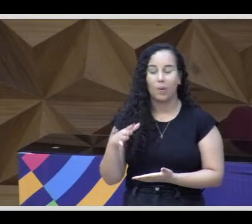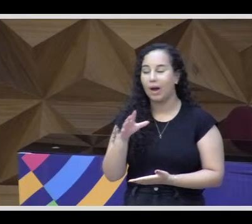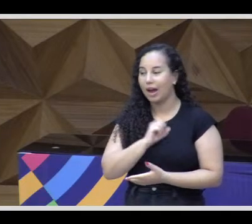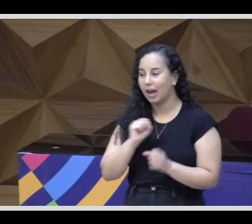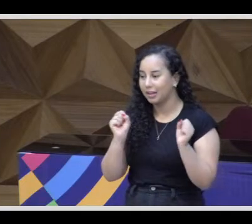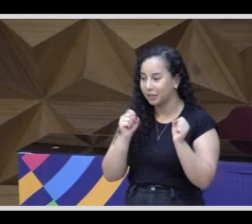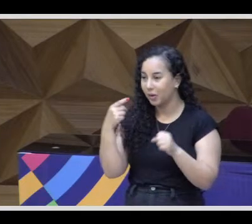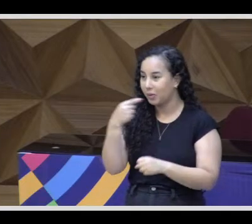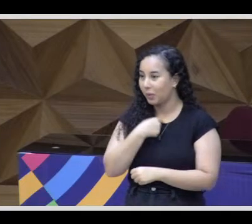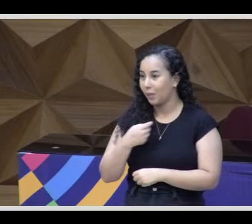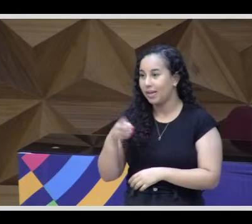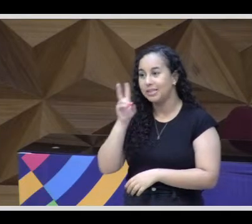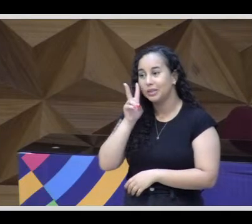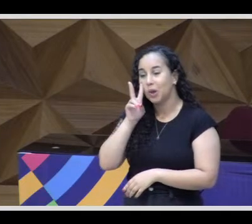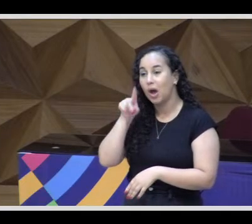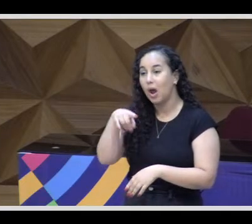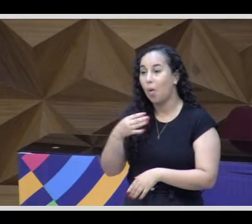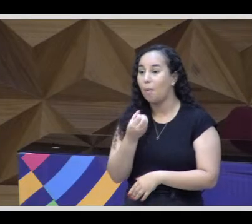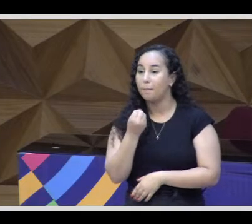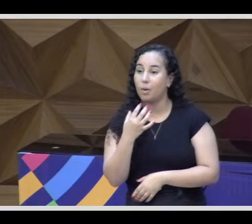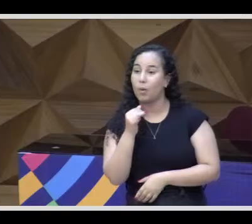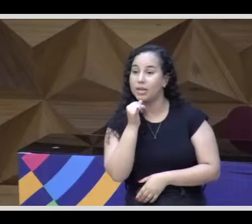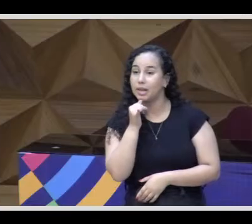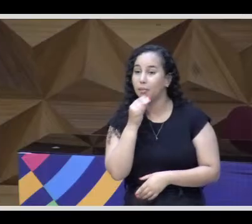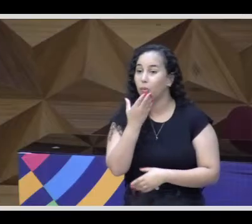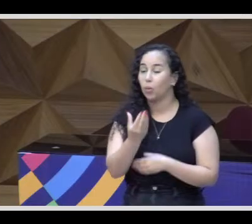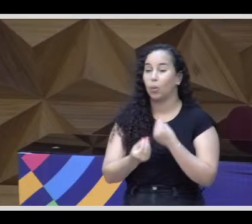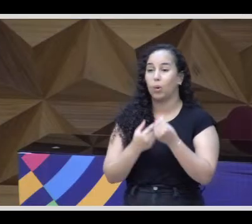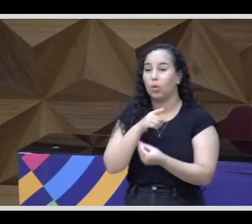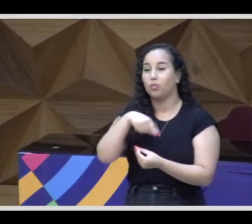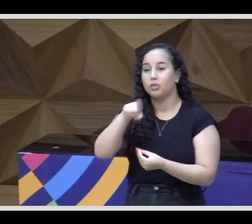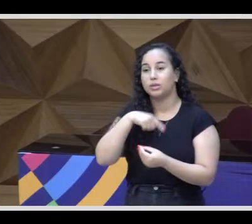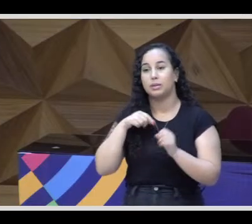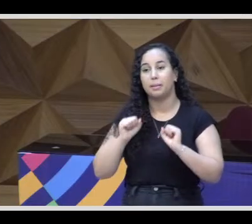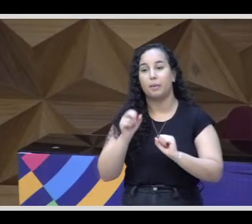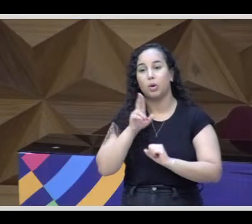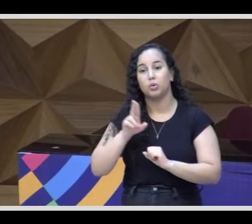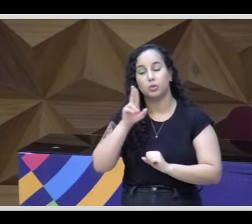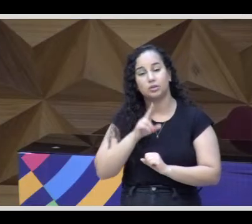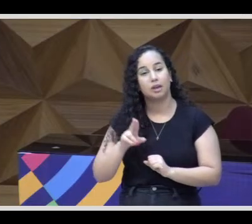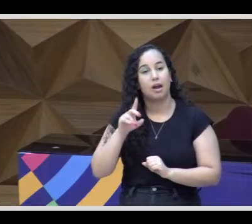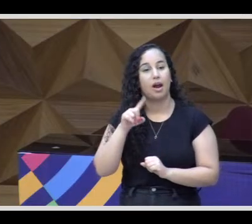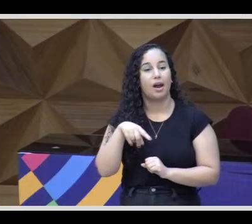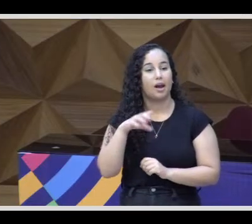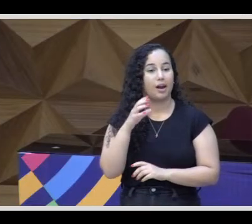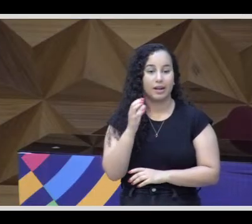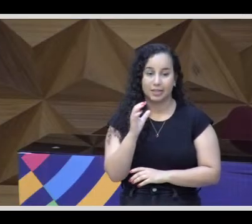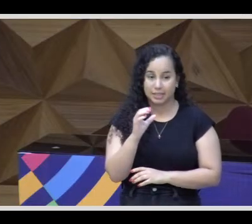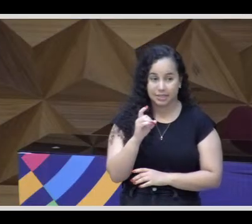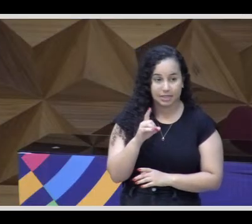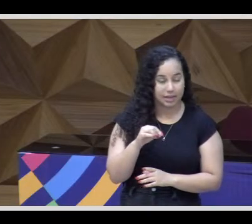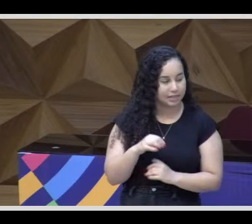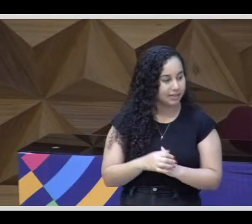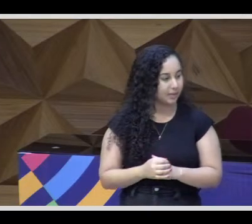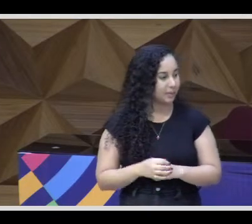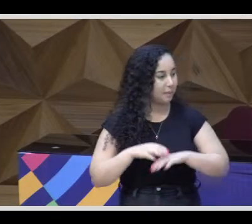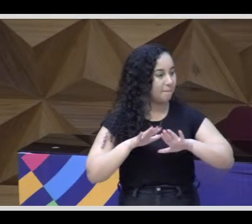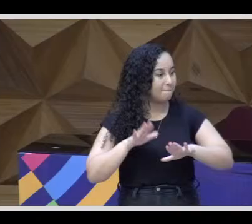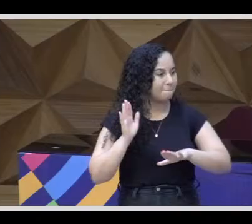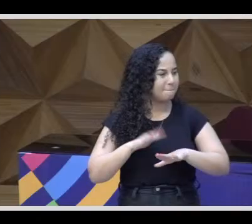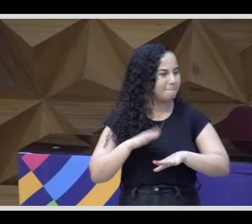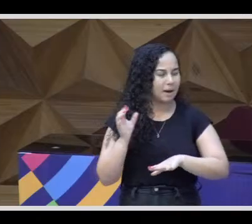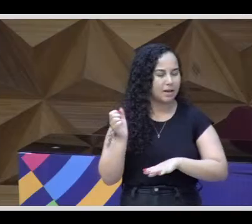because it's a good example about how you can use computational social science and specifically political science more